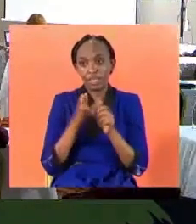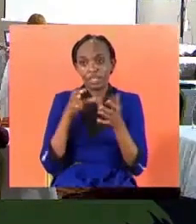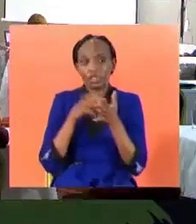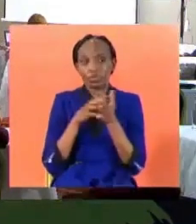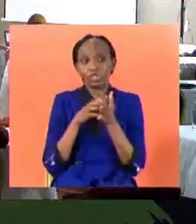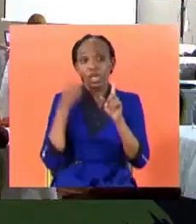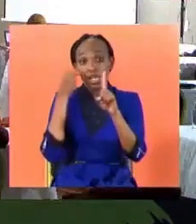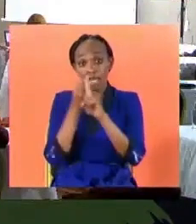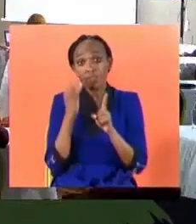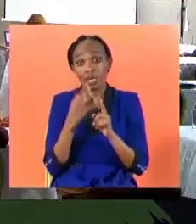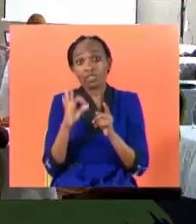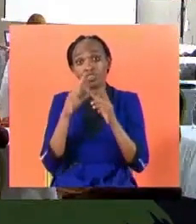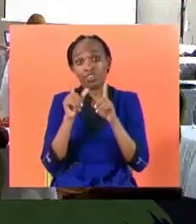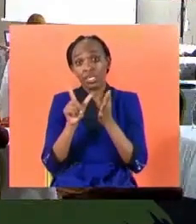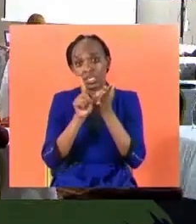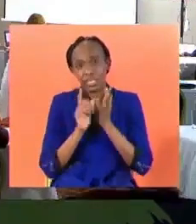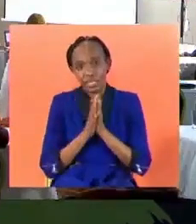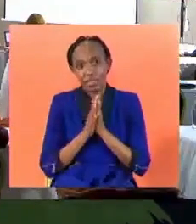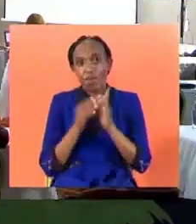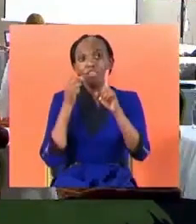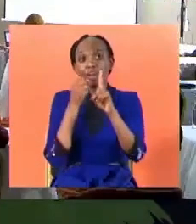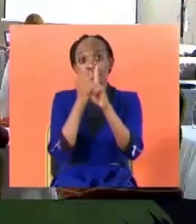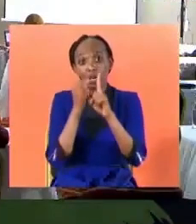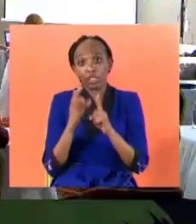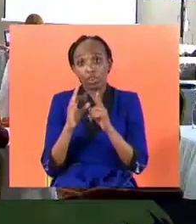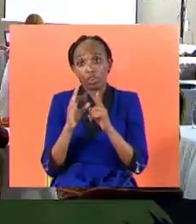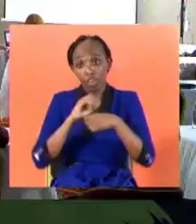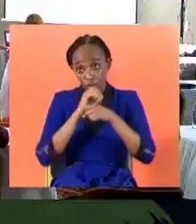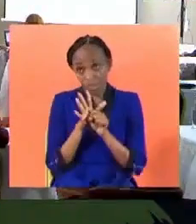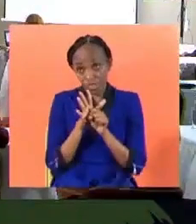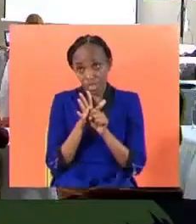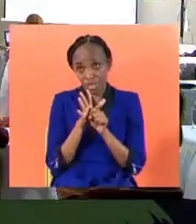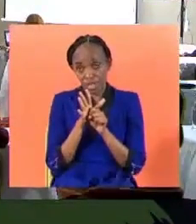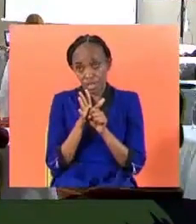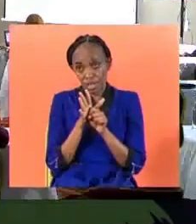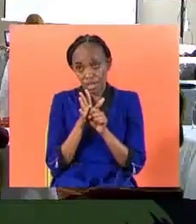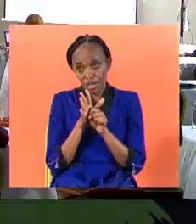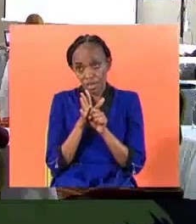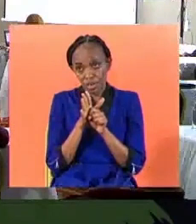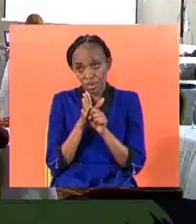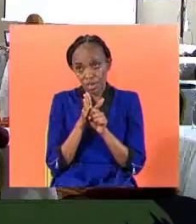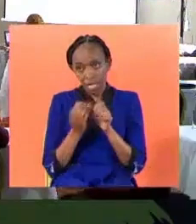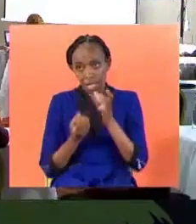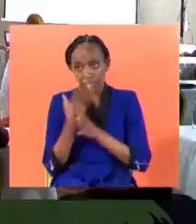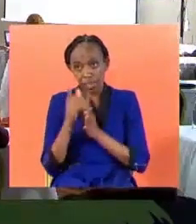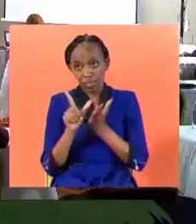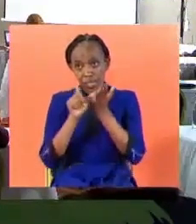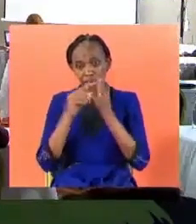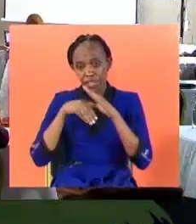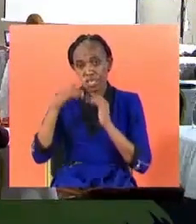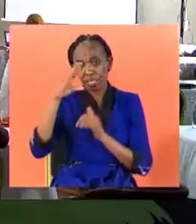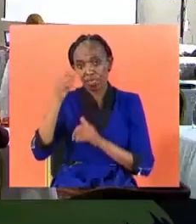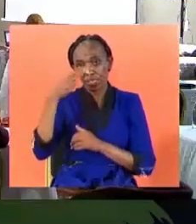situation, the impact of debt, the impact of COVID-19 on aid and evolution of debt in Chad. That